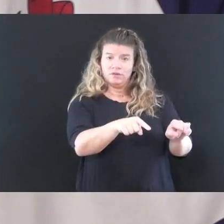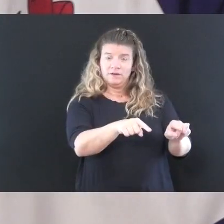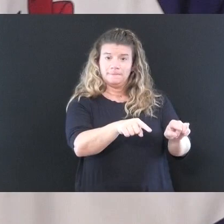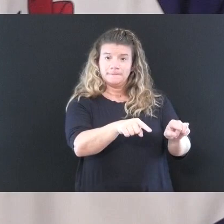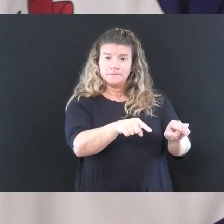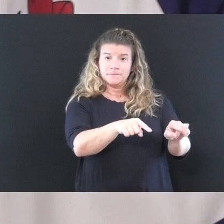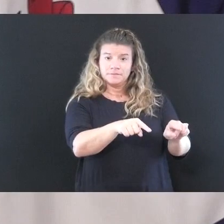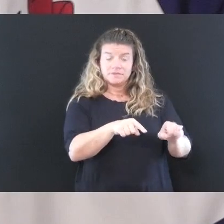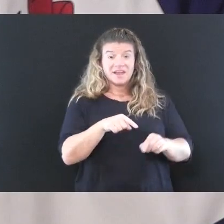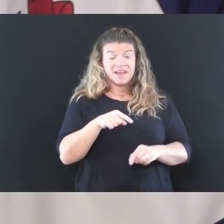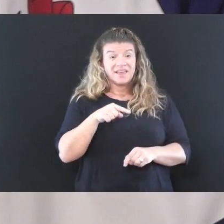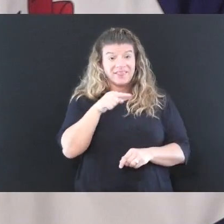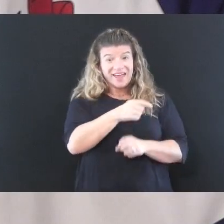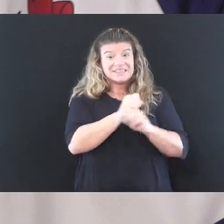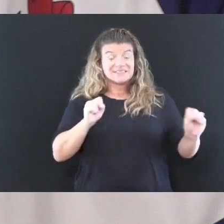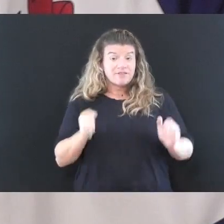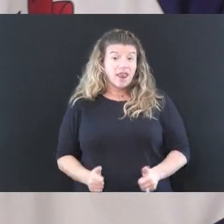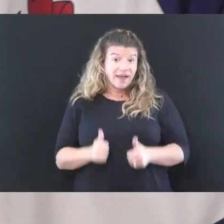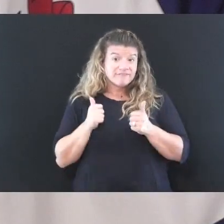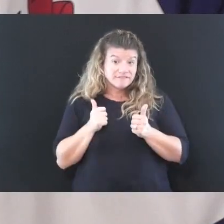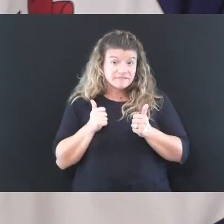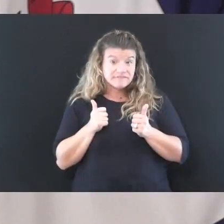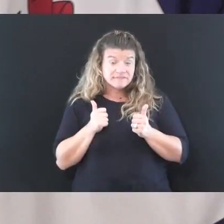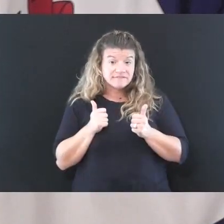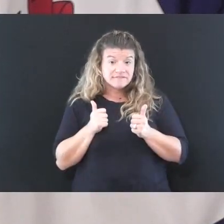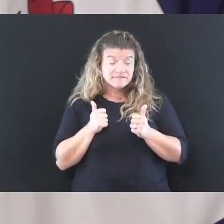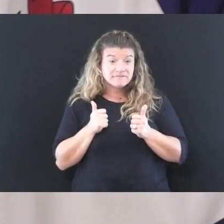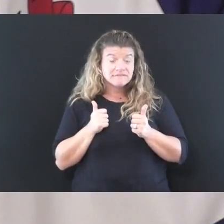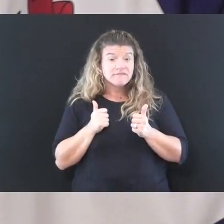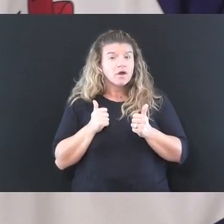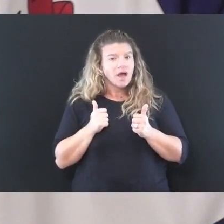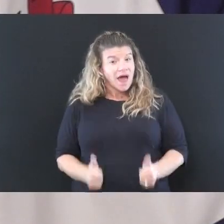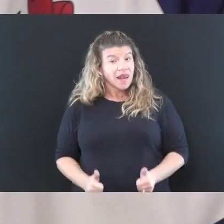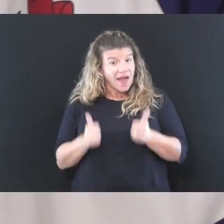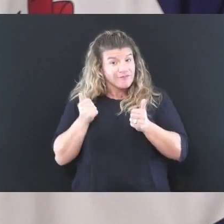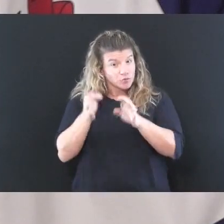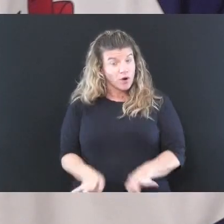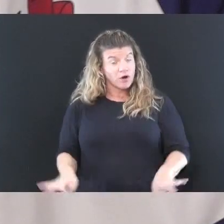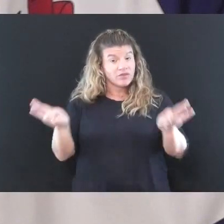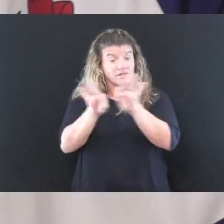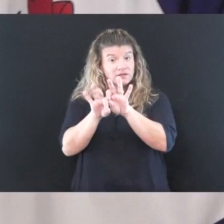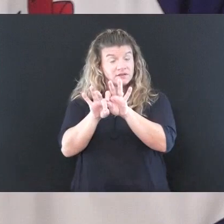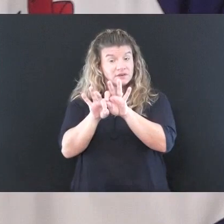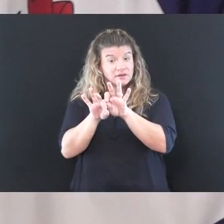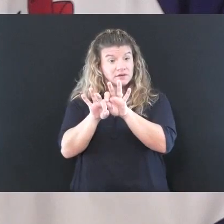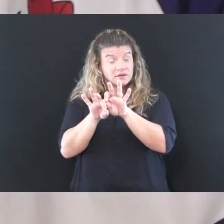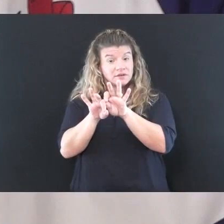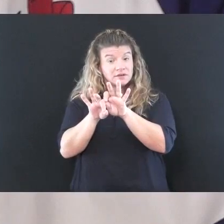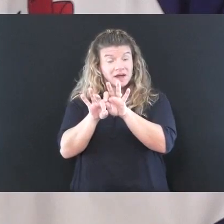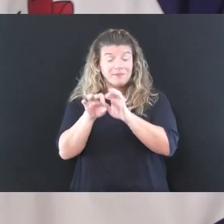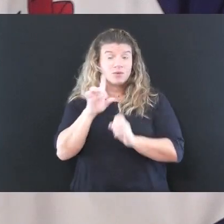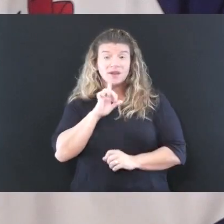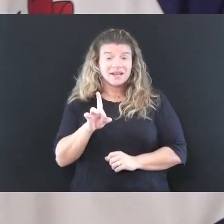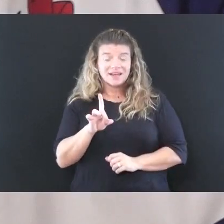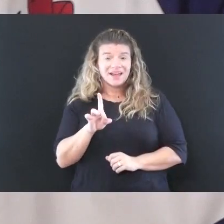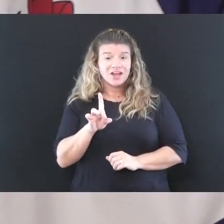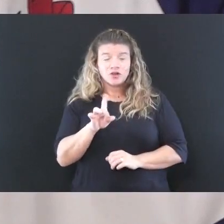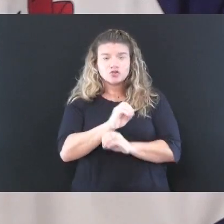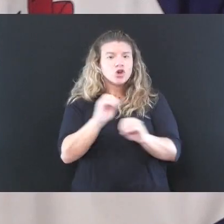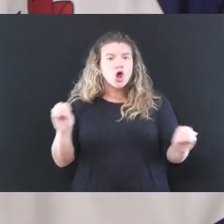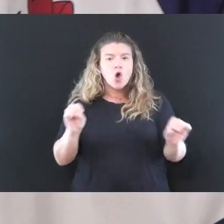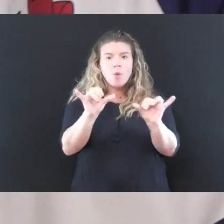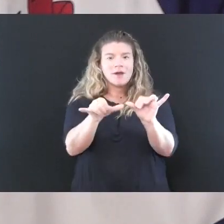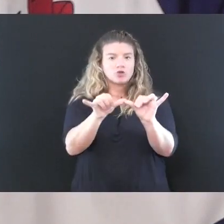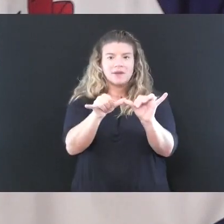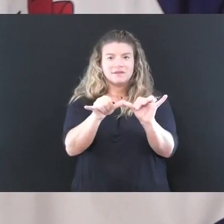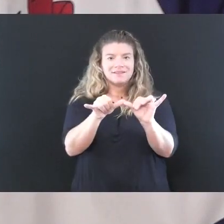We saved a life here. What's a life worth? Absolutely. You can't measure it. Nobody